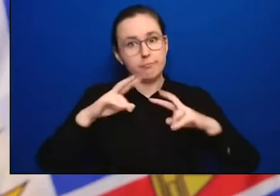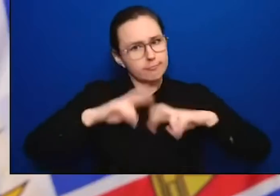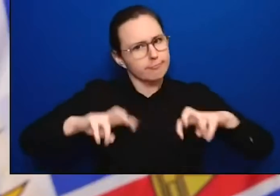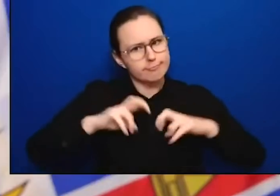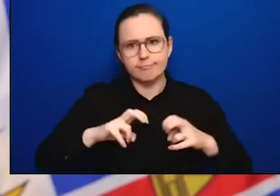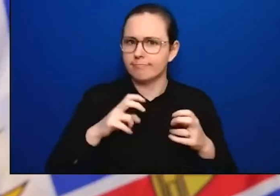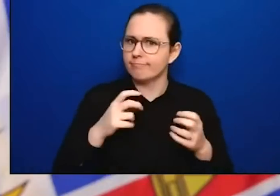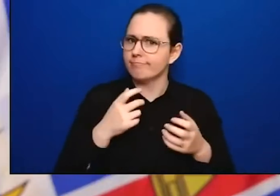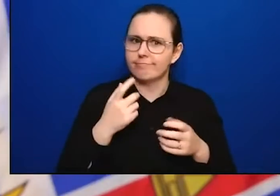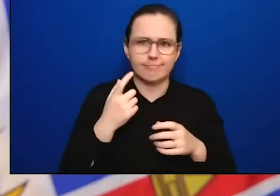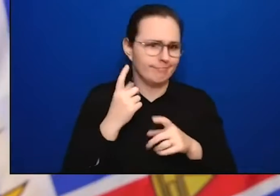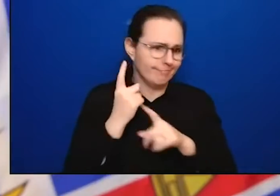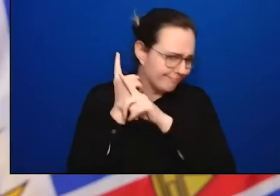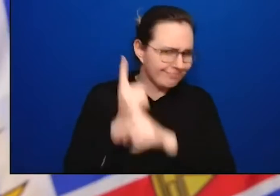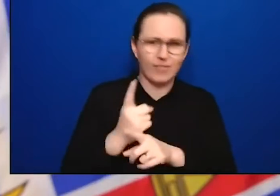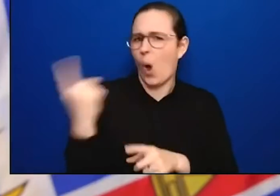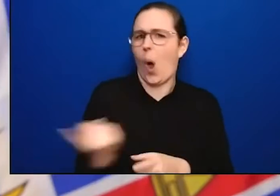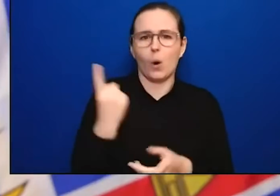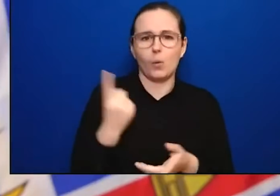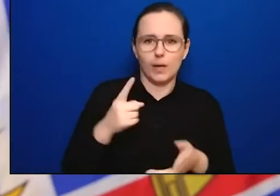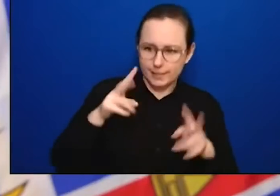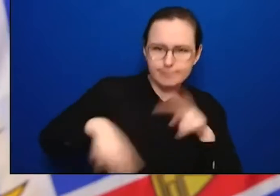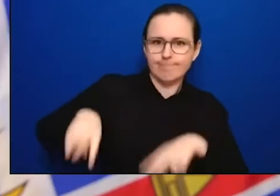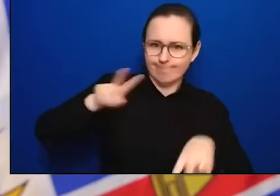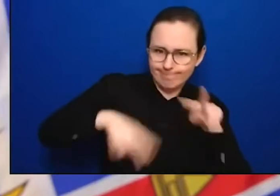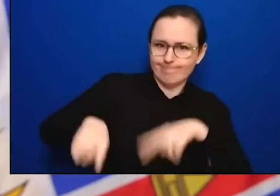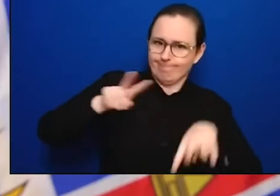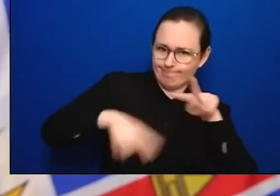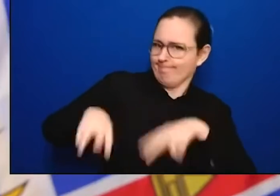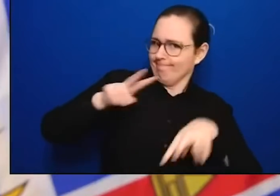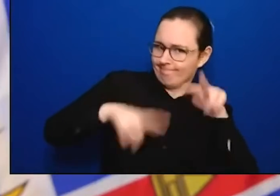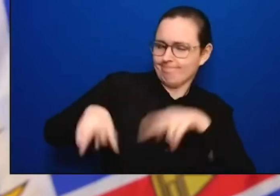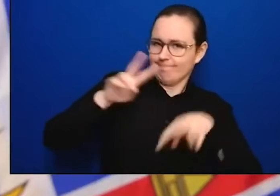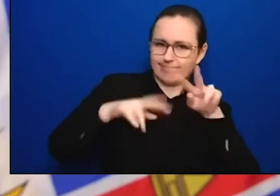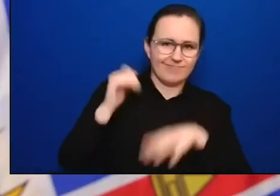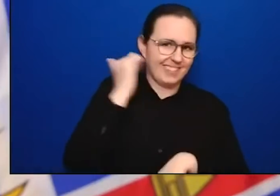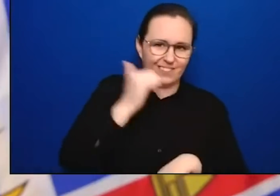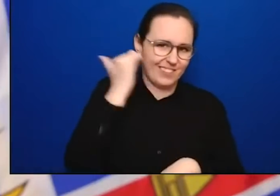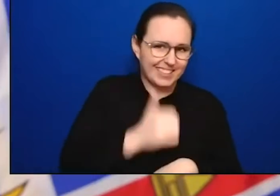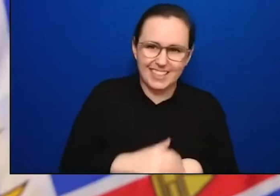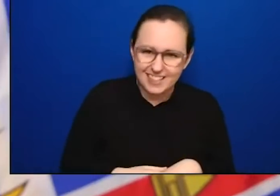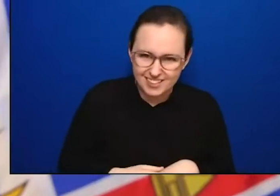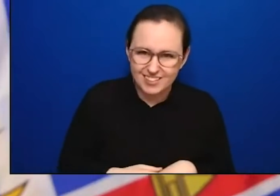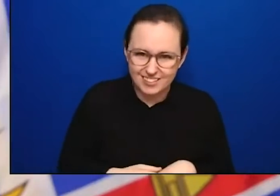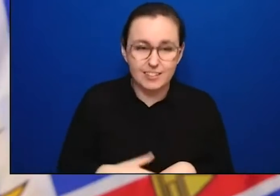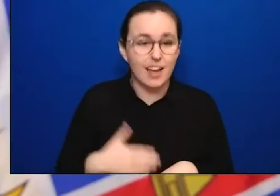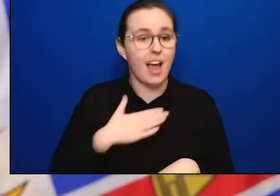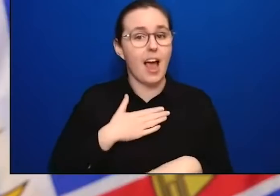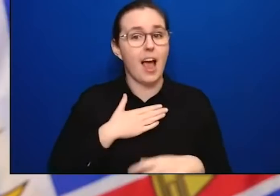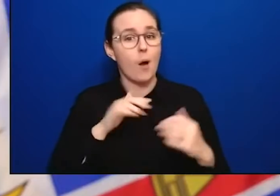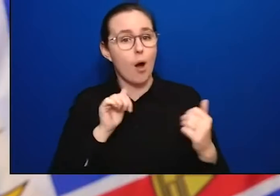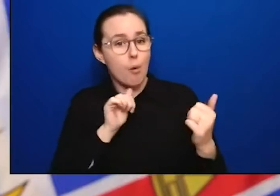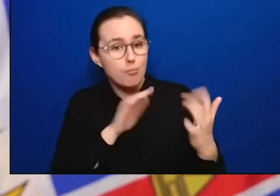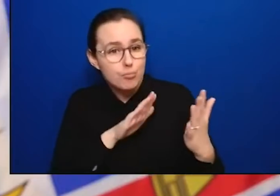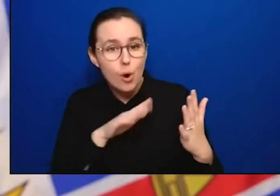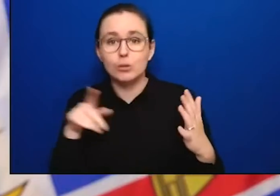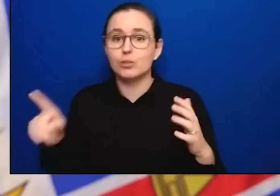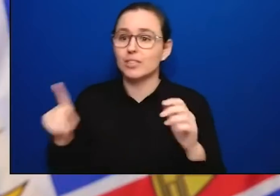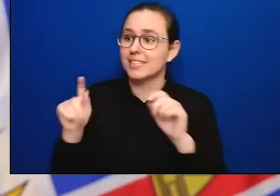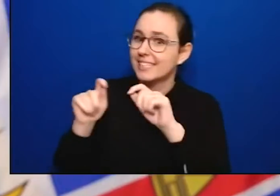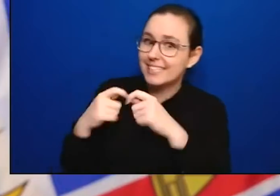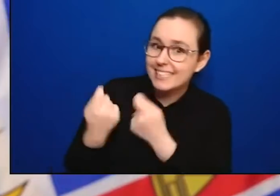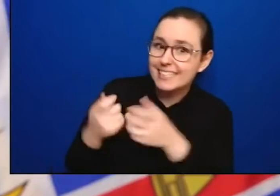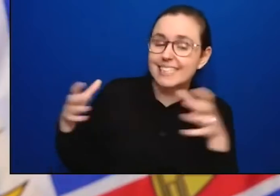BC vaccine card. But again, we'll be reevaluating this on an ongoing basis. And